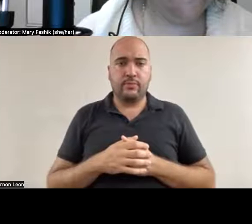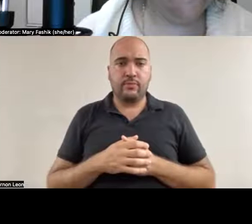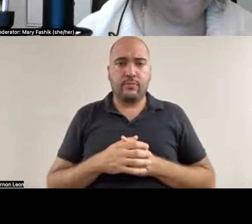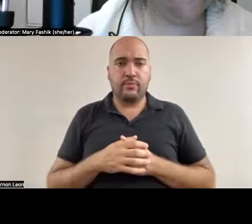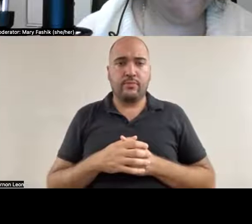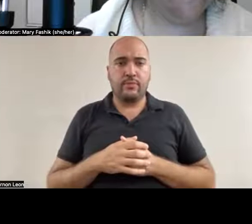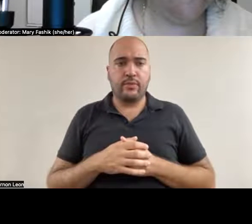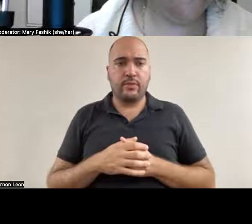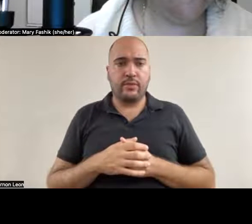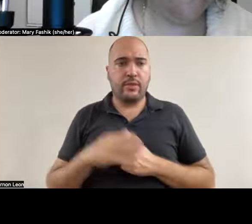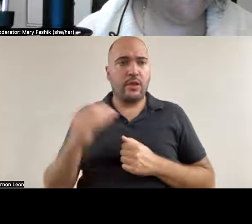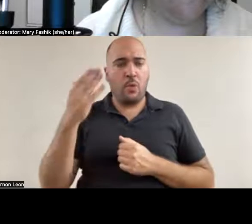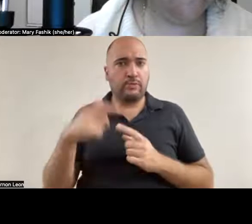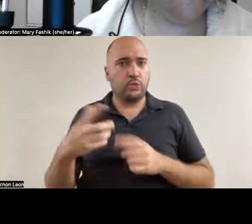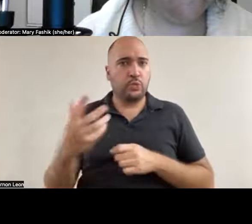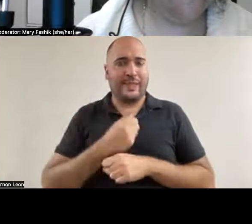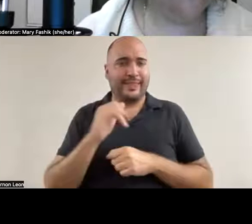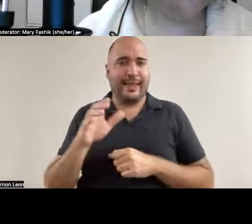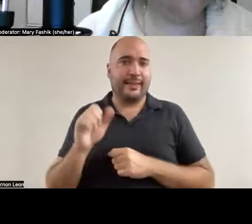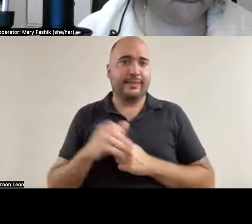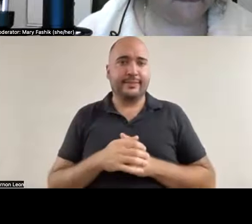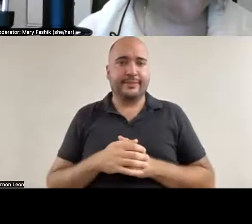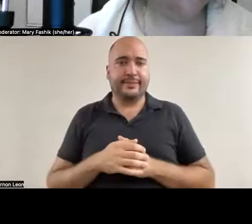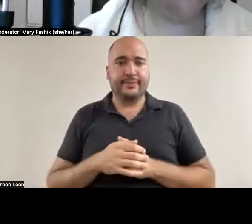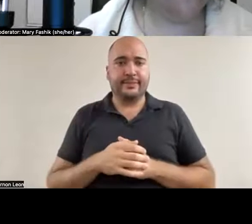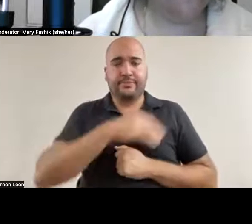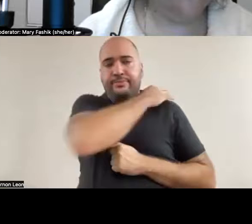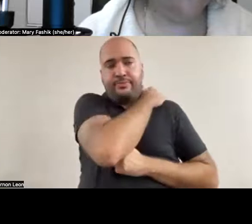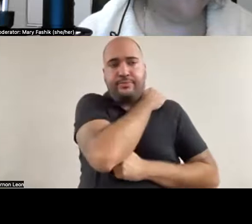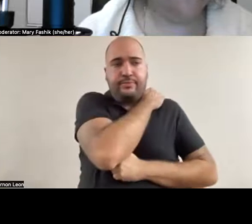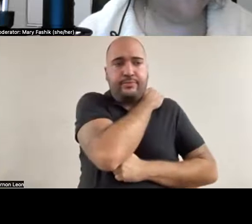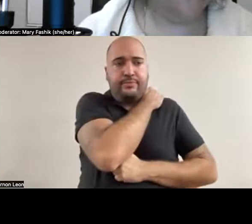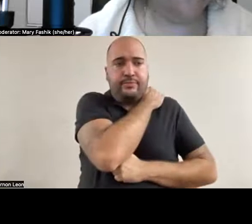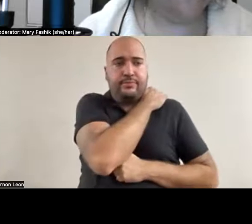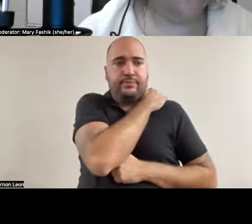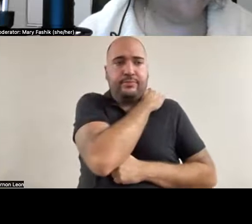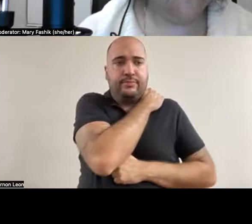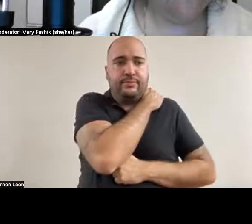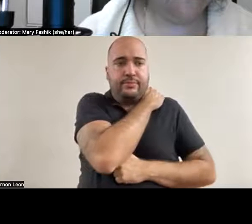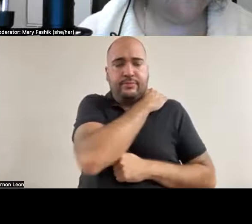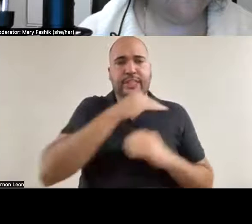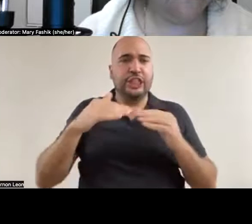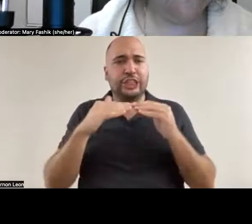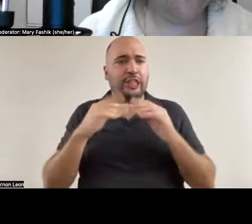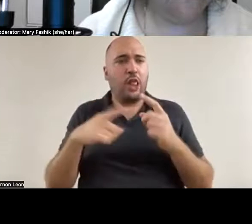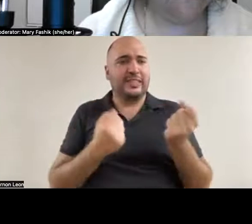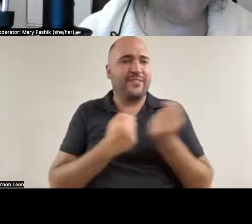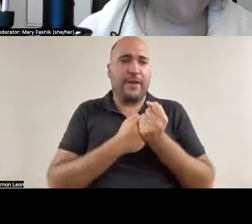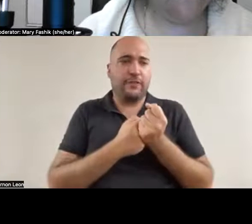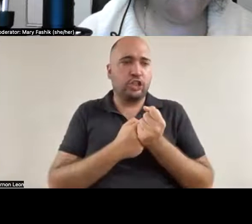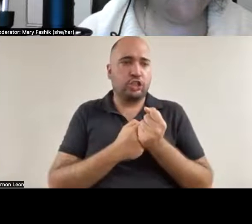person and hope to win the case. Justice always vindicates the rich